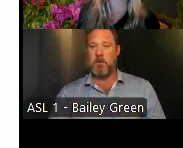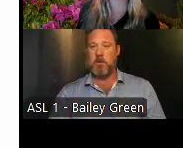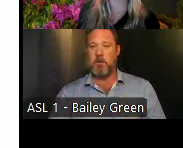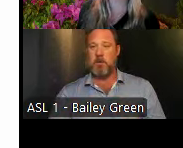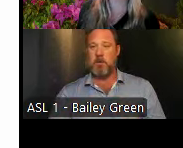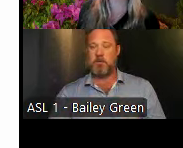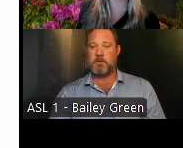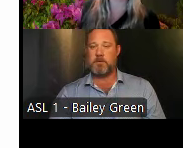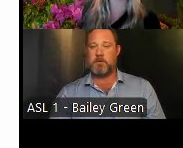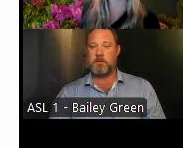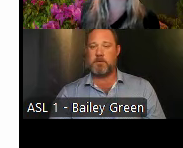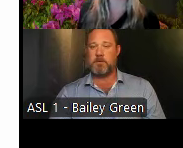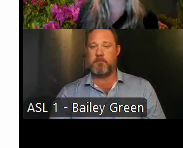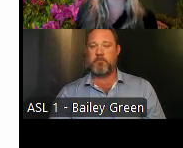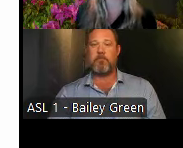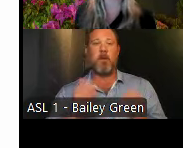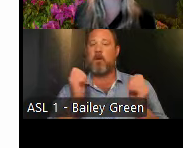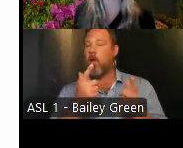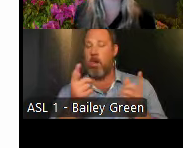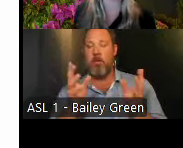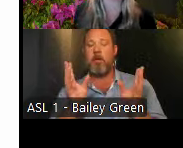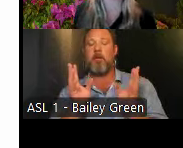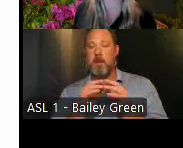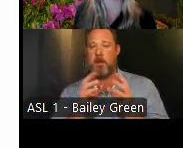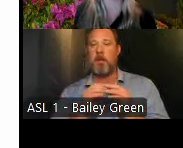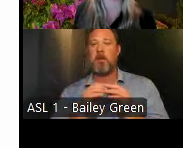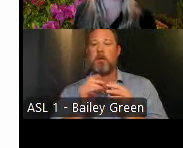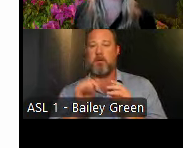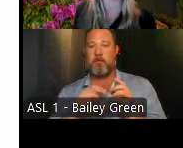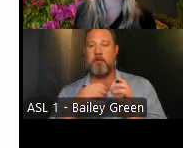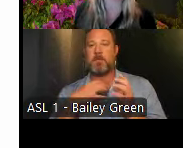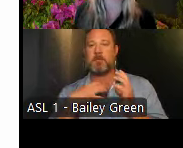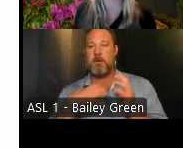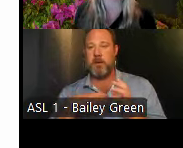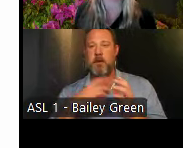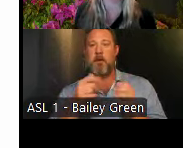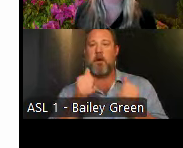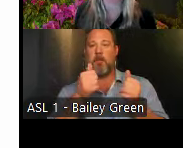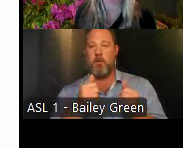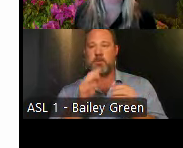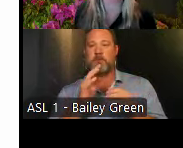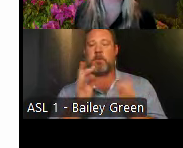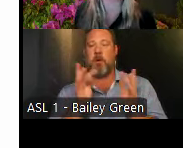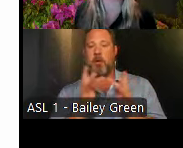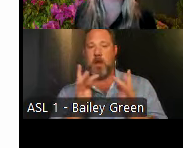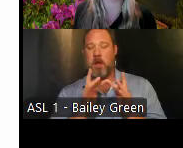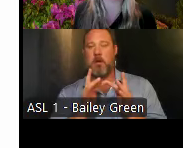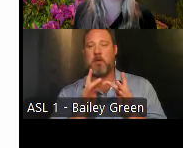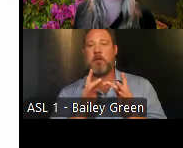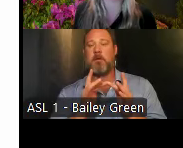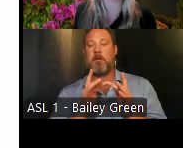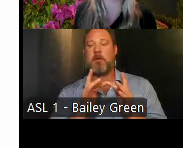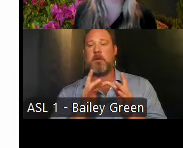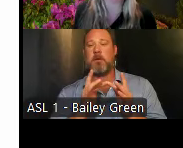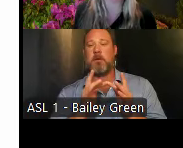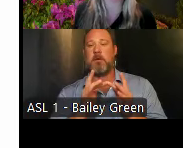Yes, we can. All meeting materials from Yes. this committee are posted online, Mhm. including